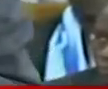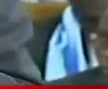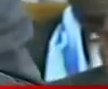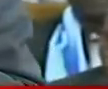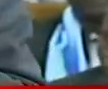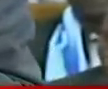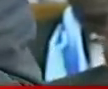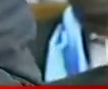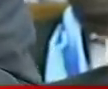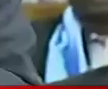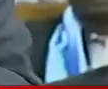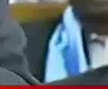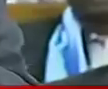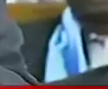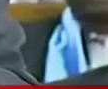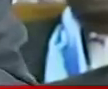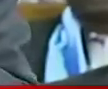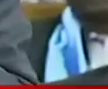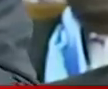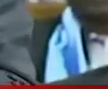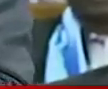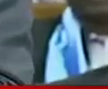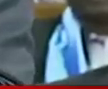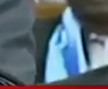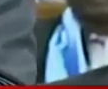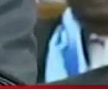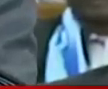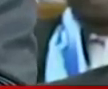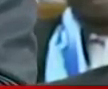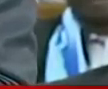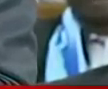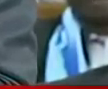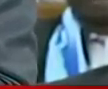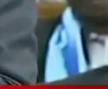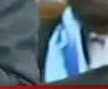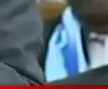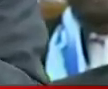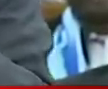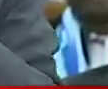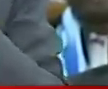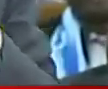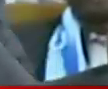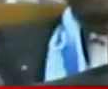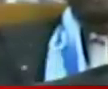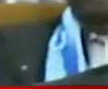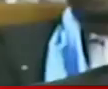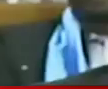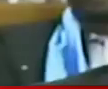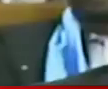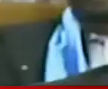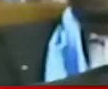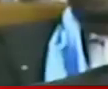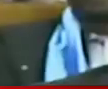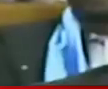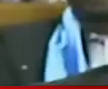If you want peace, you must believe in delivering justice. I think my friend Uhuru will go down in history